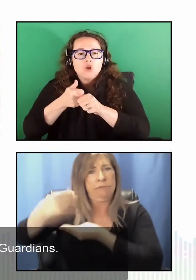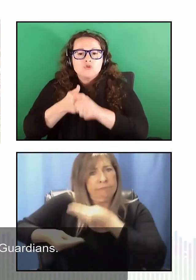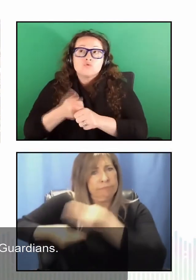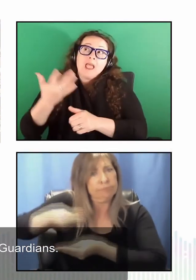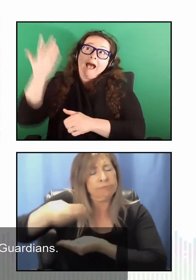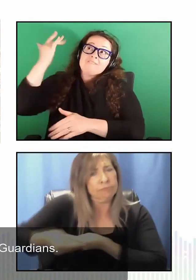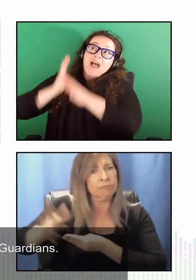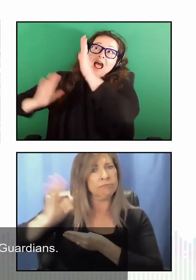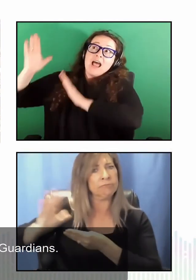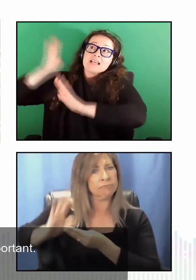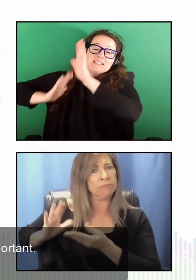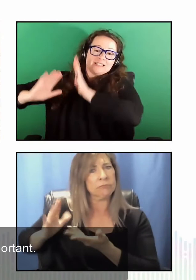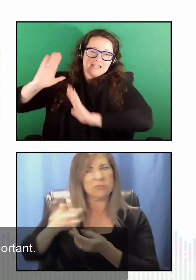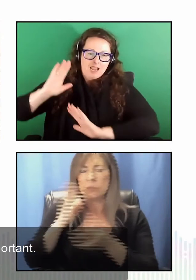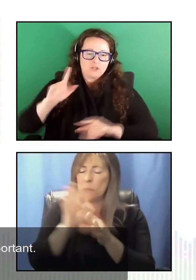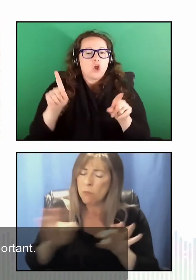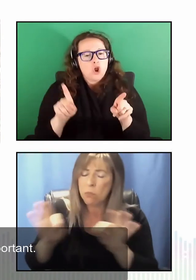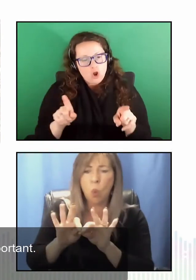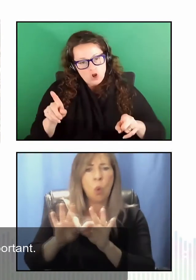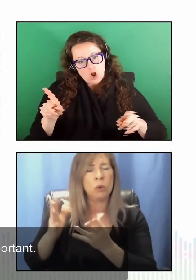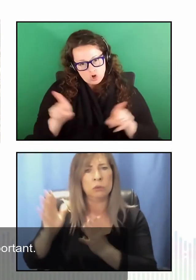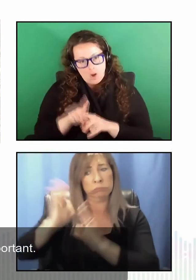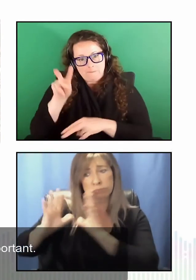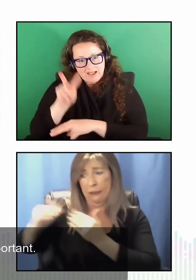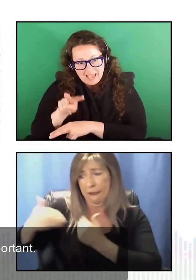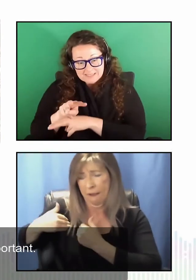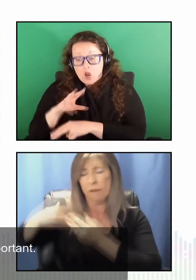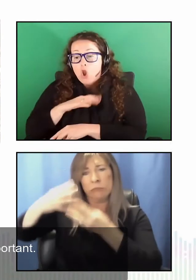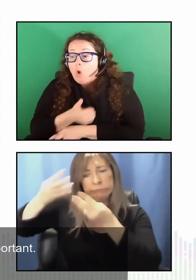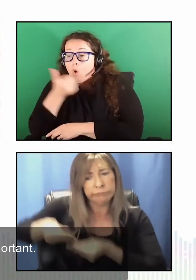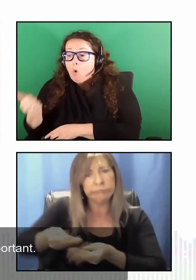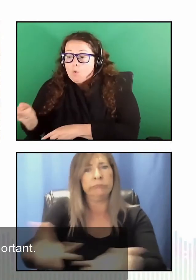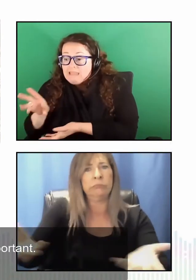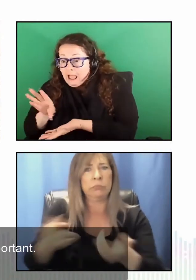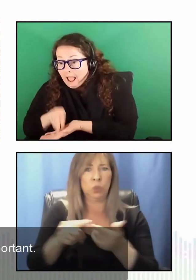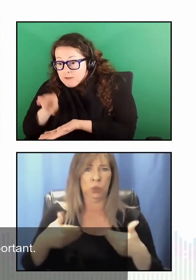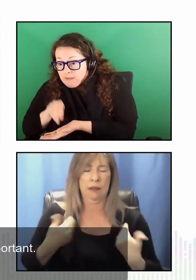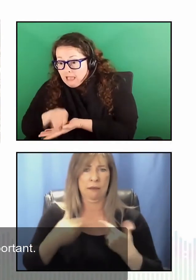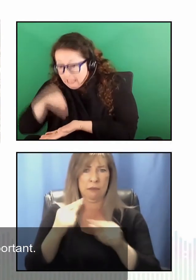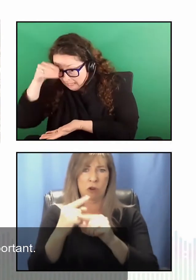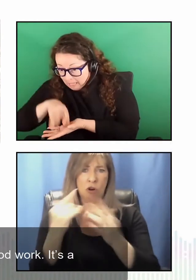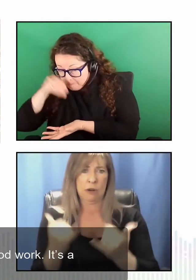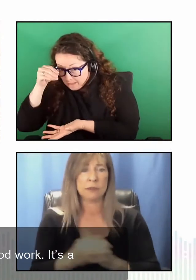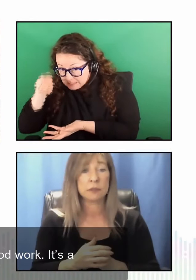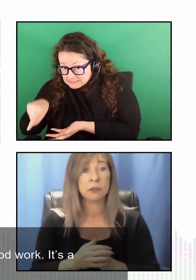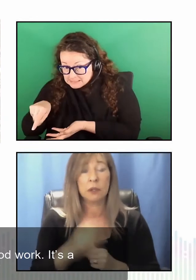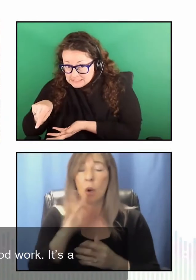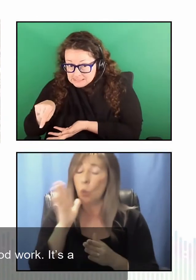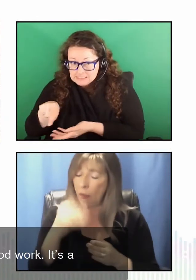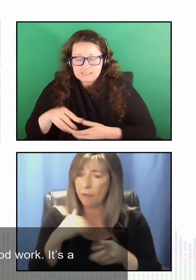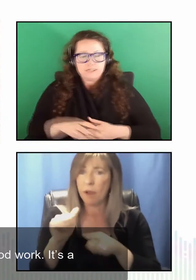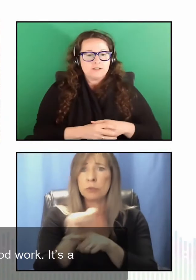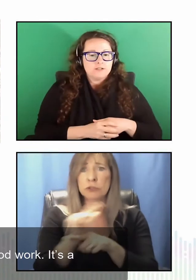Guardians. We will have apprentices on that. So jobs is very important. The Guardians are doing good work